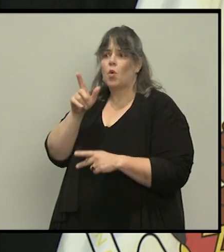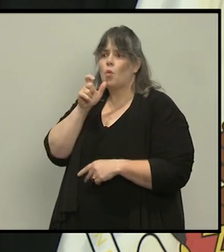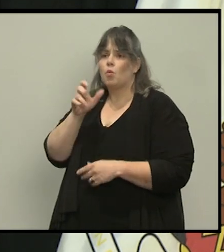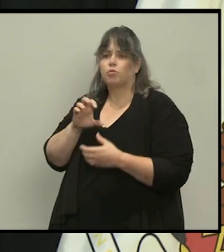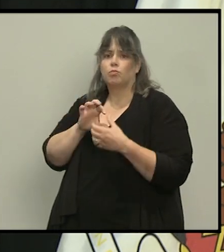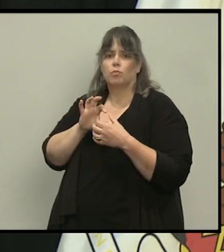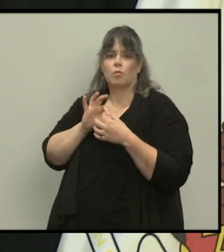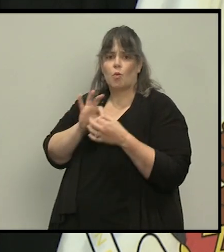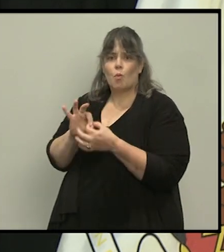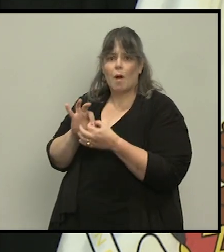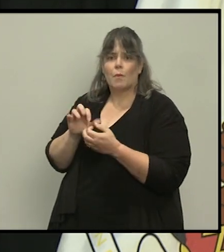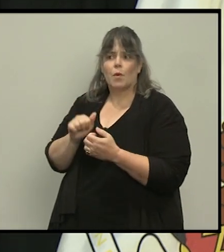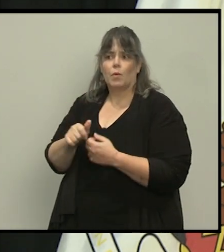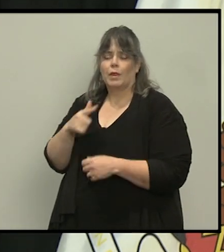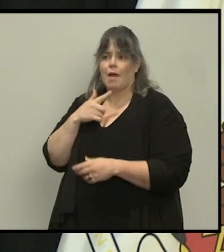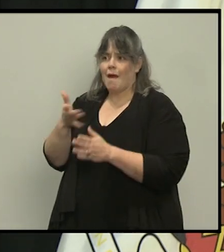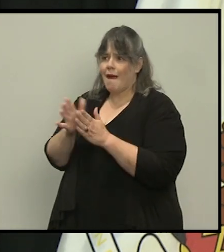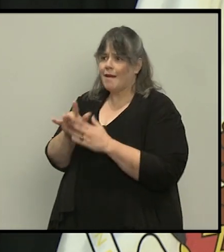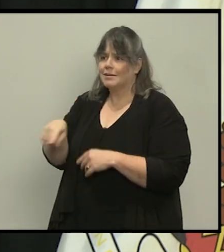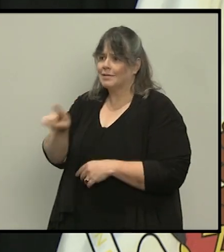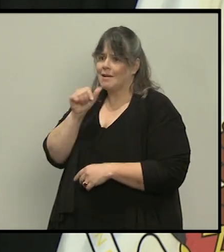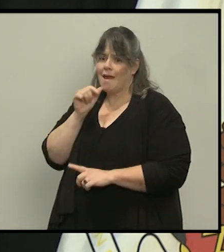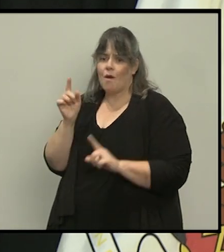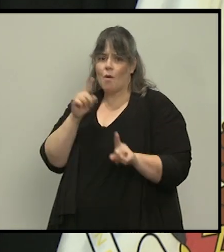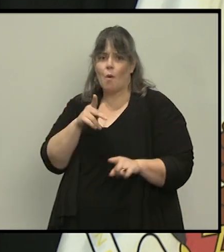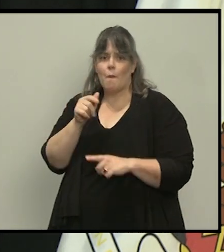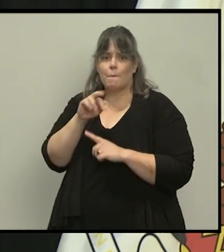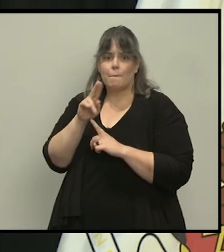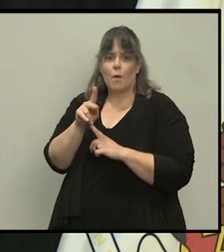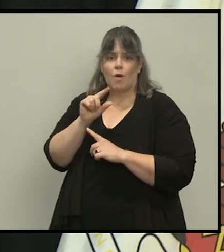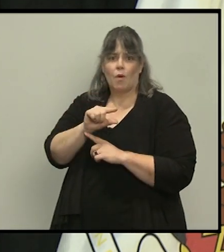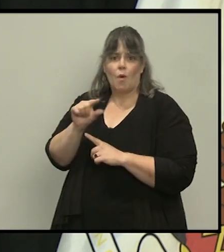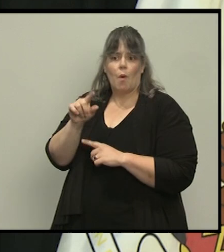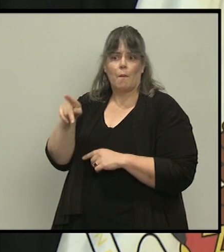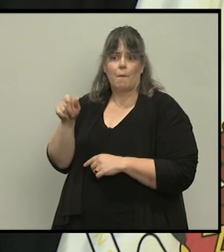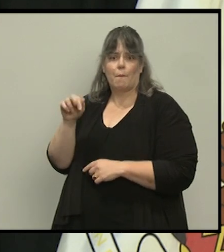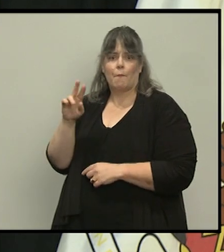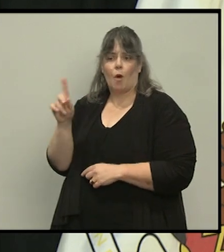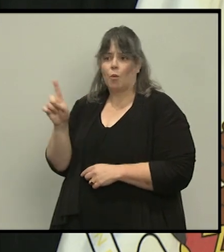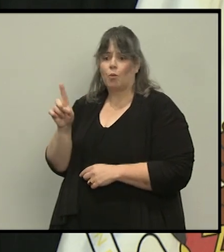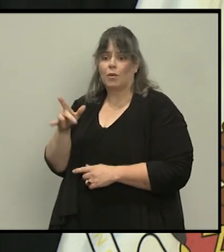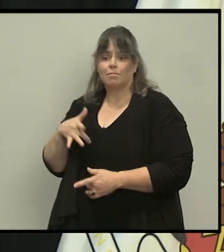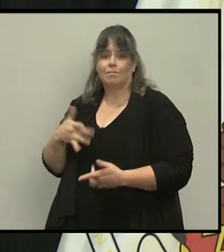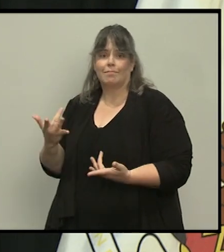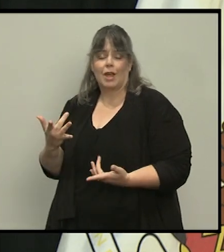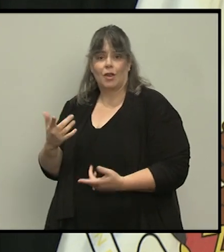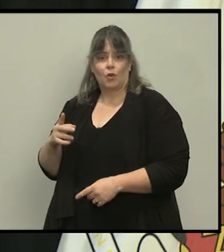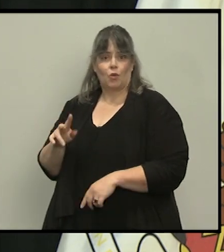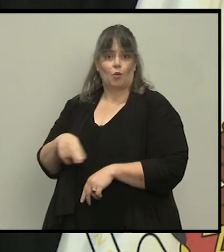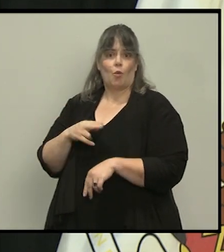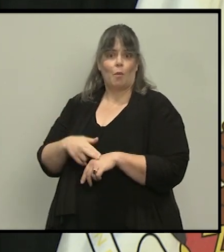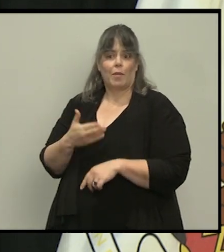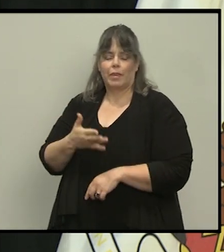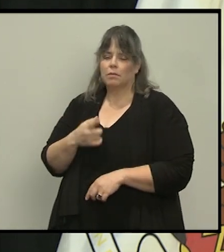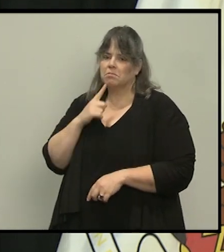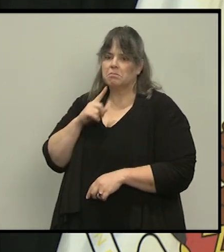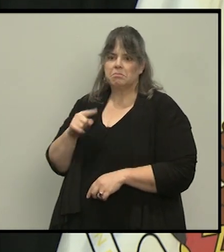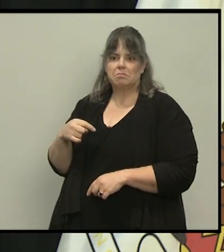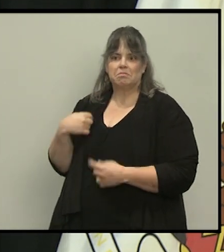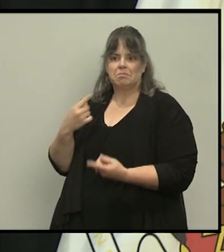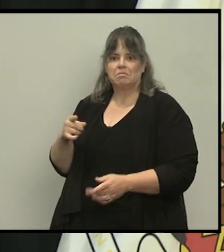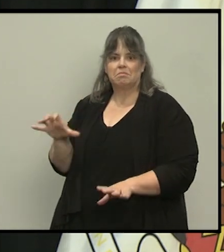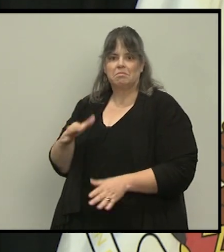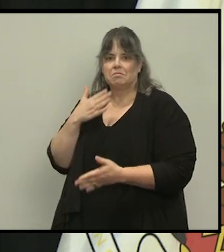from the park, Golden Gate Park, where this event is usually held. So far, things are going really, really well. I'd like to